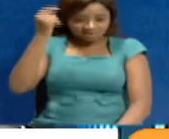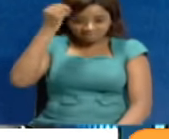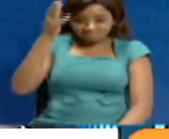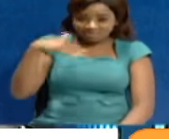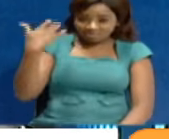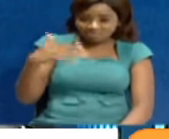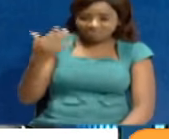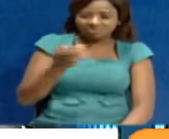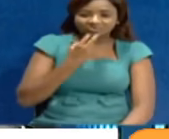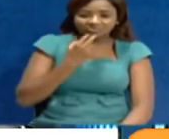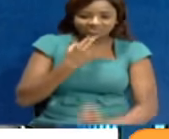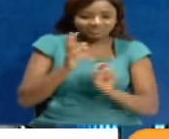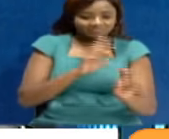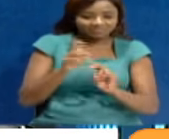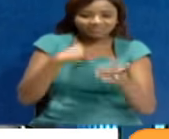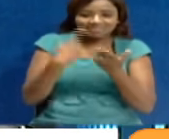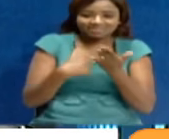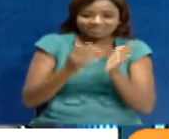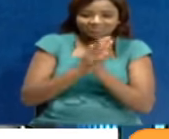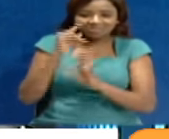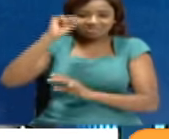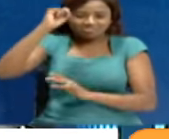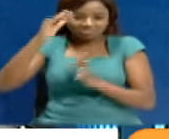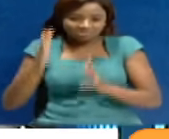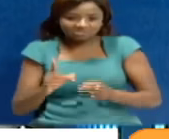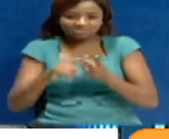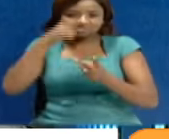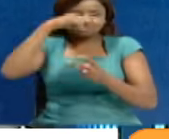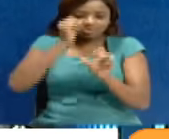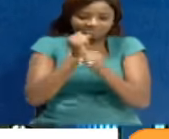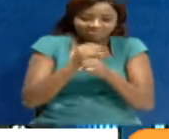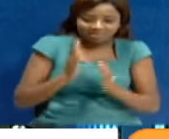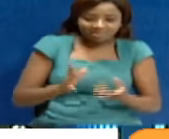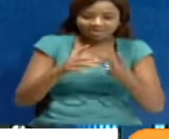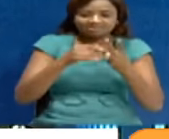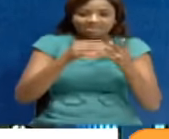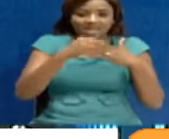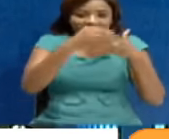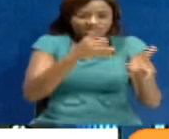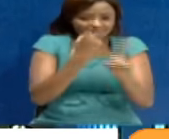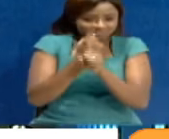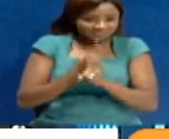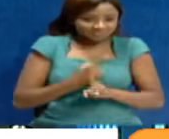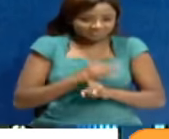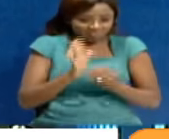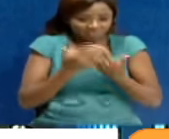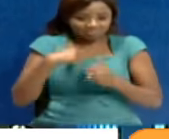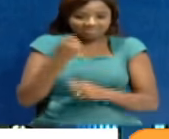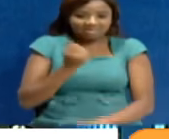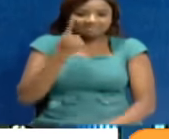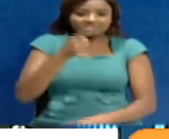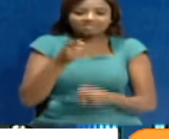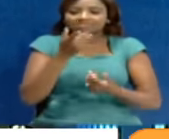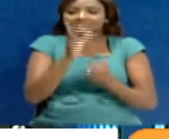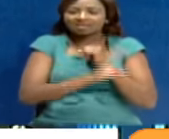this every Tuesday, speaking to politicians, policy holders, leaders from different sectors to understand what is happening